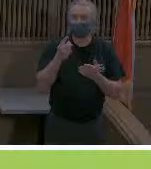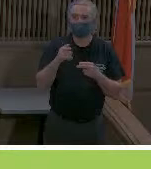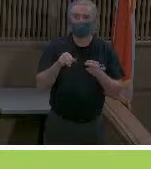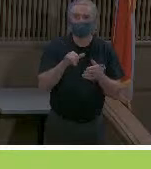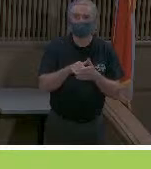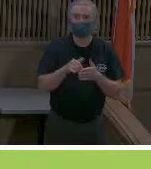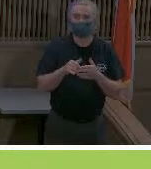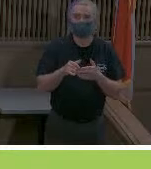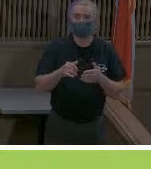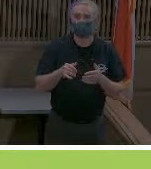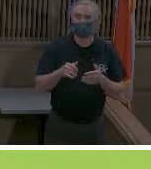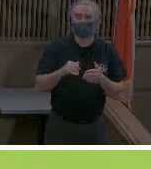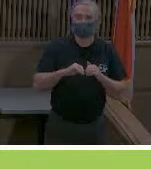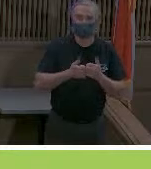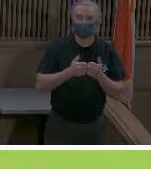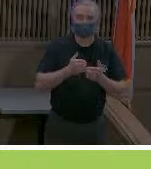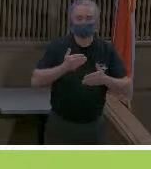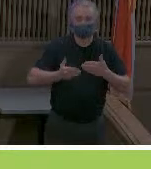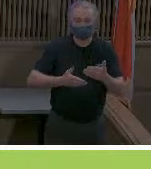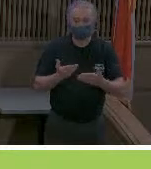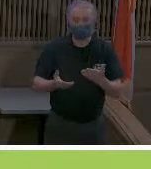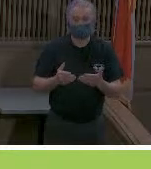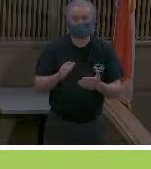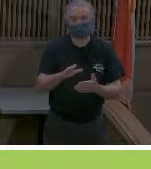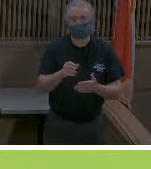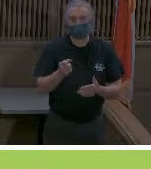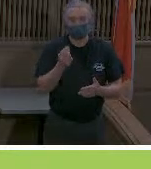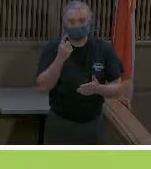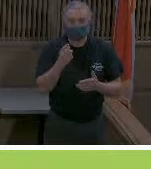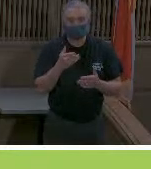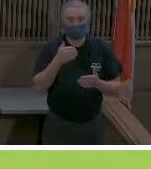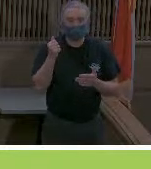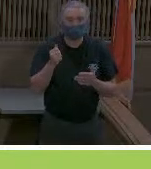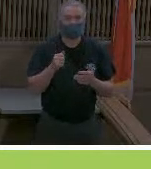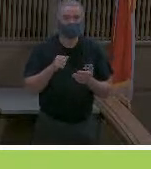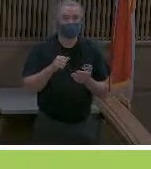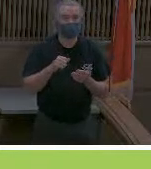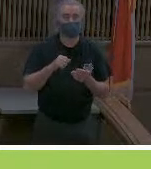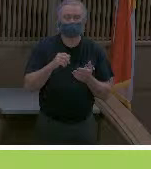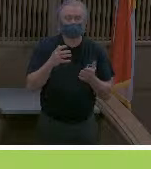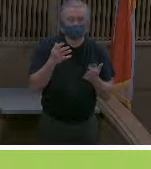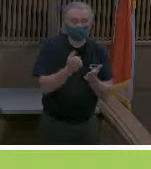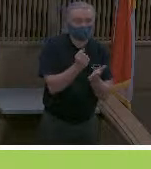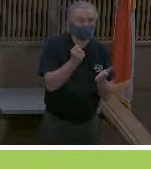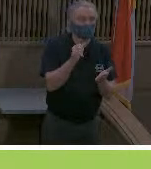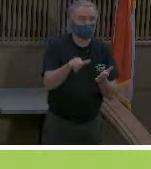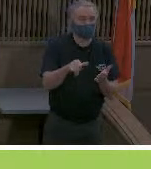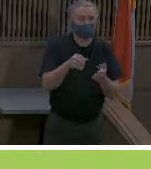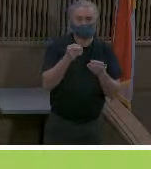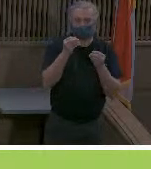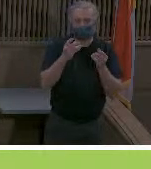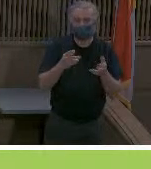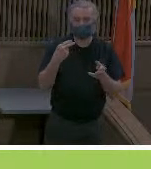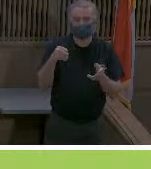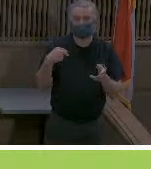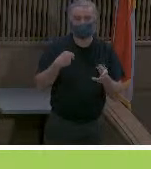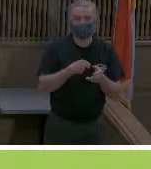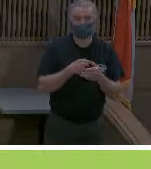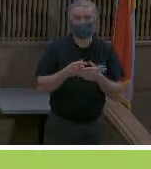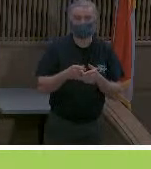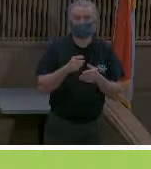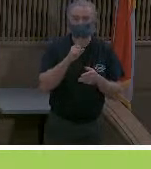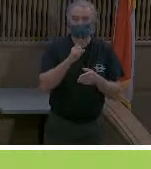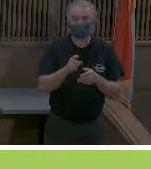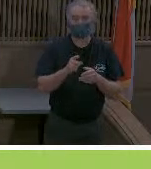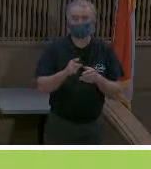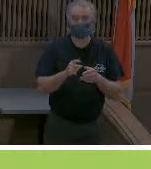from the civic responsibility they have, but they have tried to understand our challenges. And I tell you, it has been nothing short of remarkable what they've been able to do, not only with